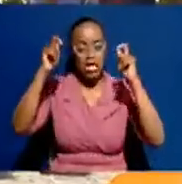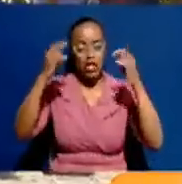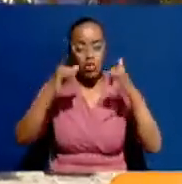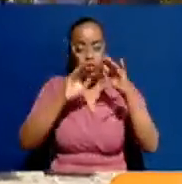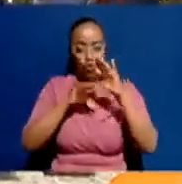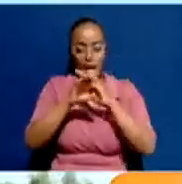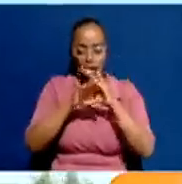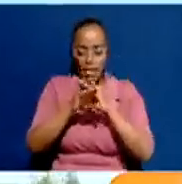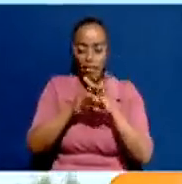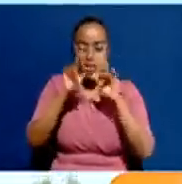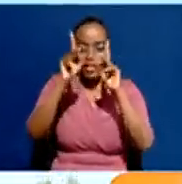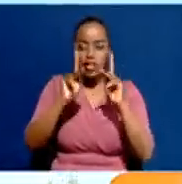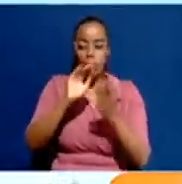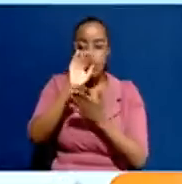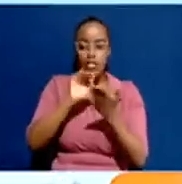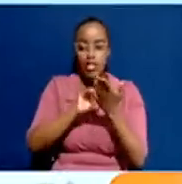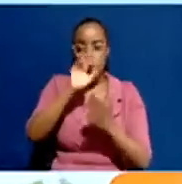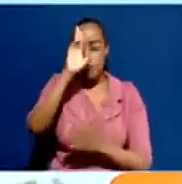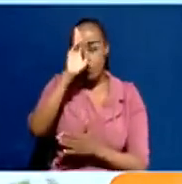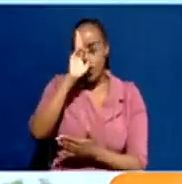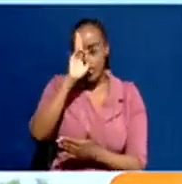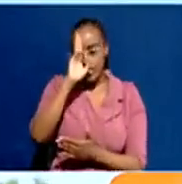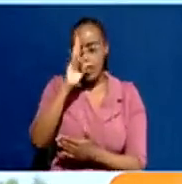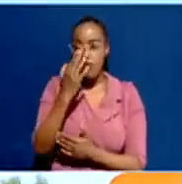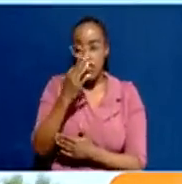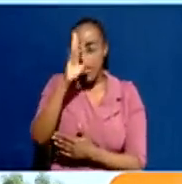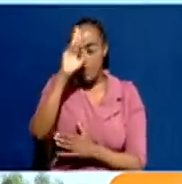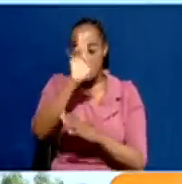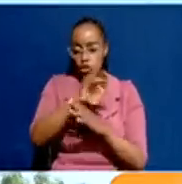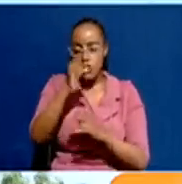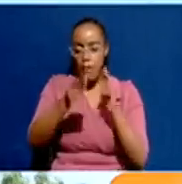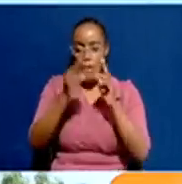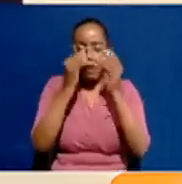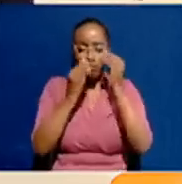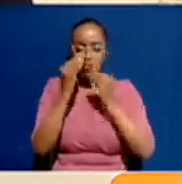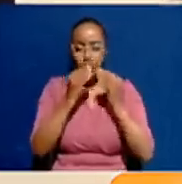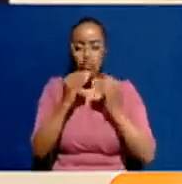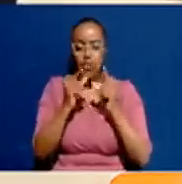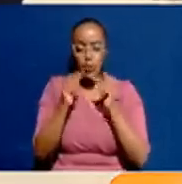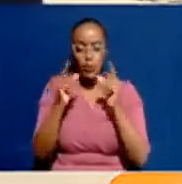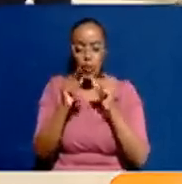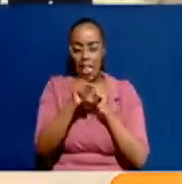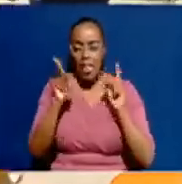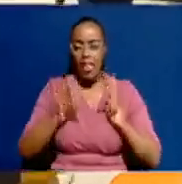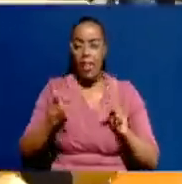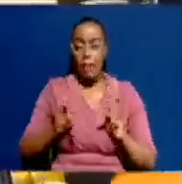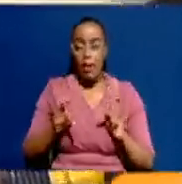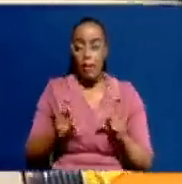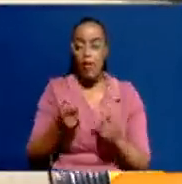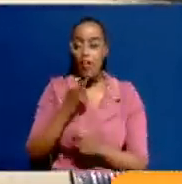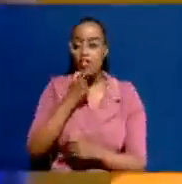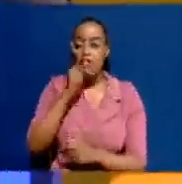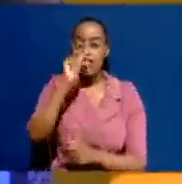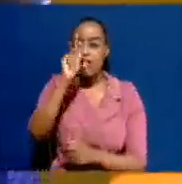the Kisumu Central Police Station. Police used tear gas to disperse the crowd, with